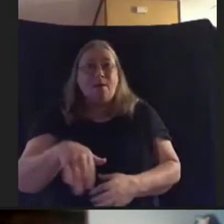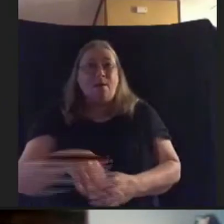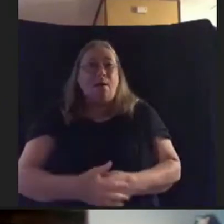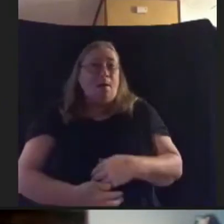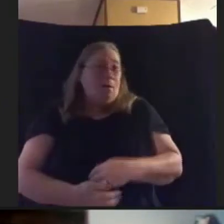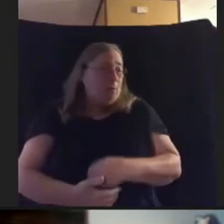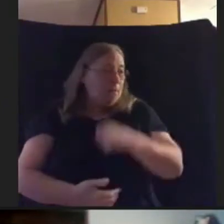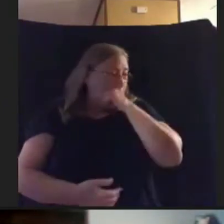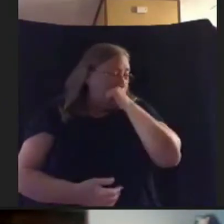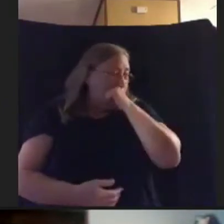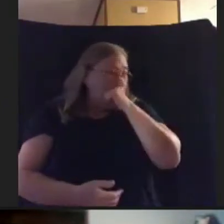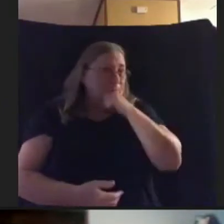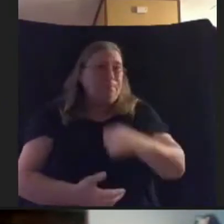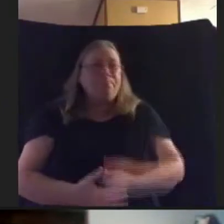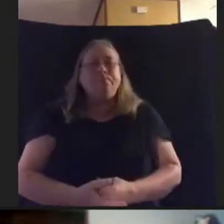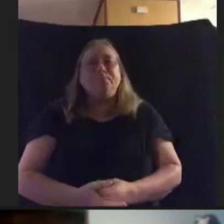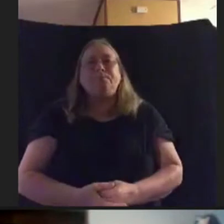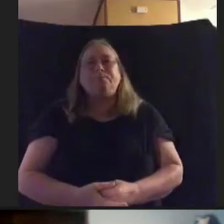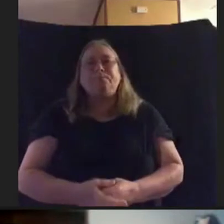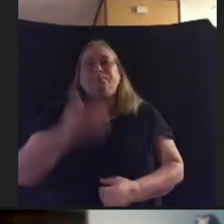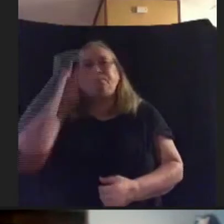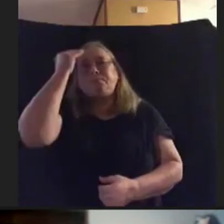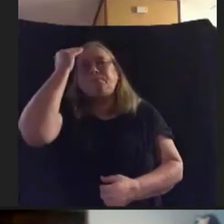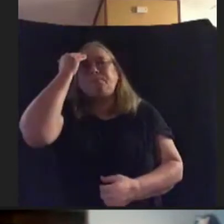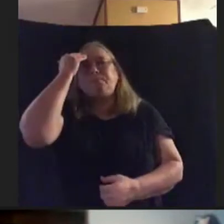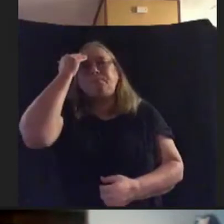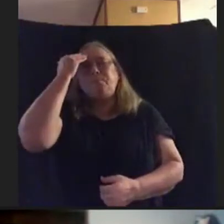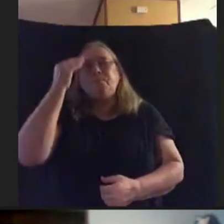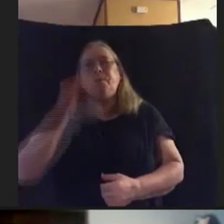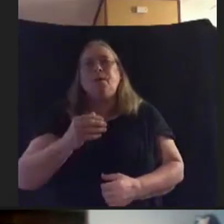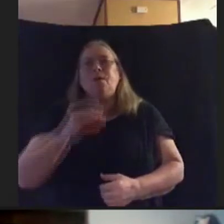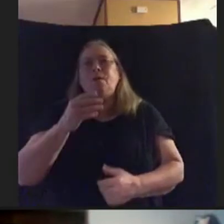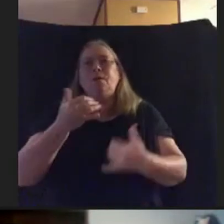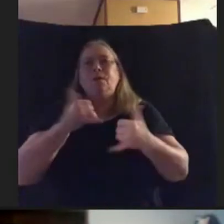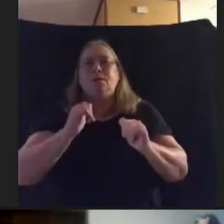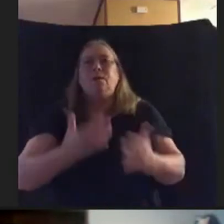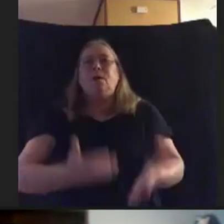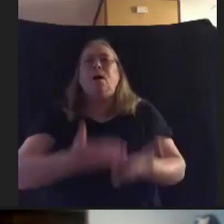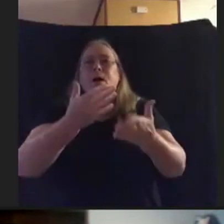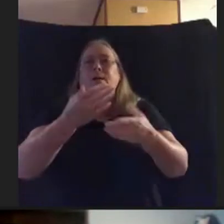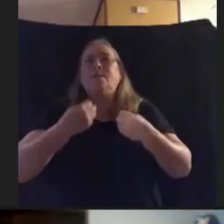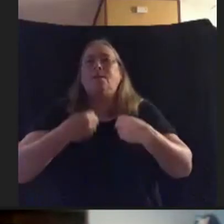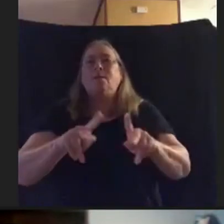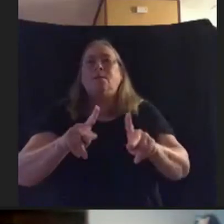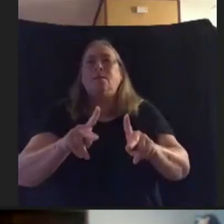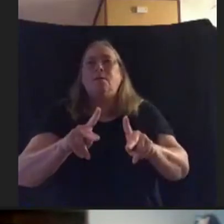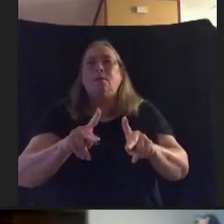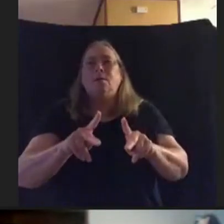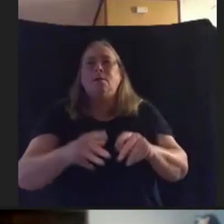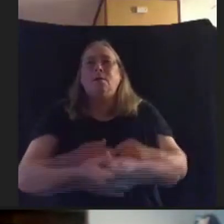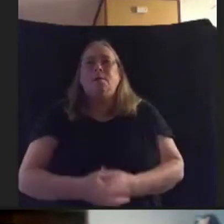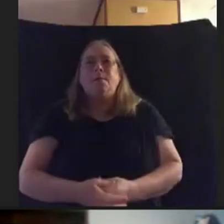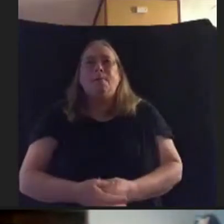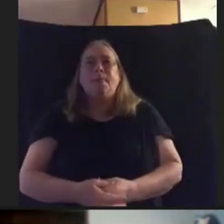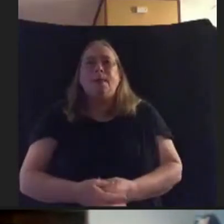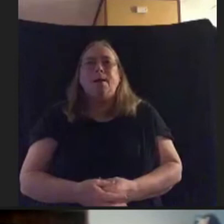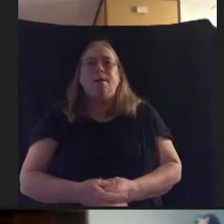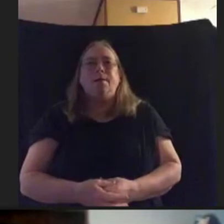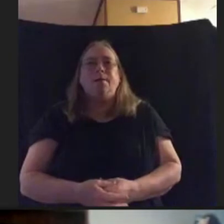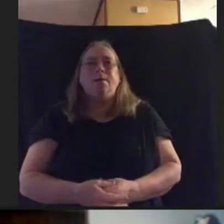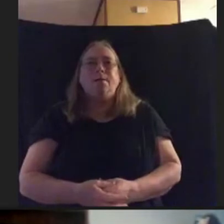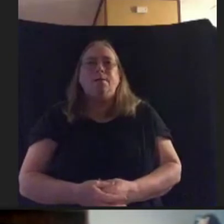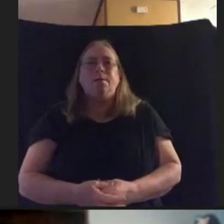It's almost unknowable, because it's not that people opted out, it's just people are offered an opportunity, right? And so the